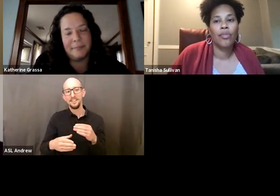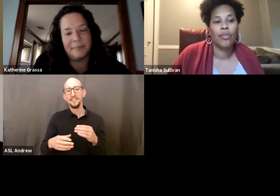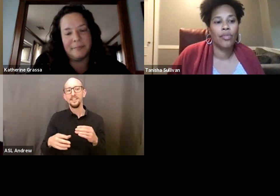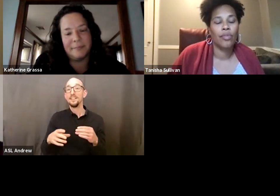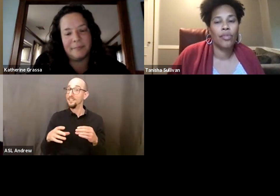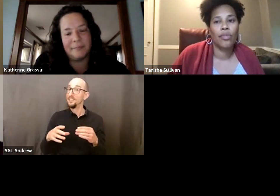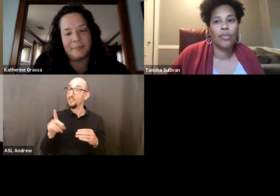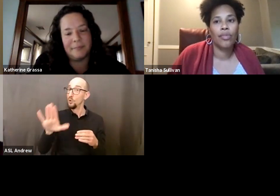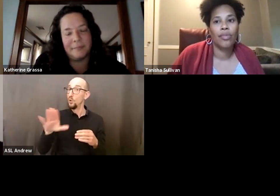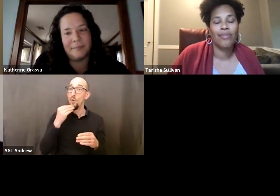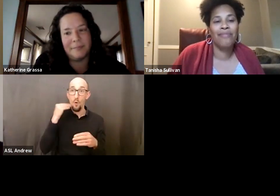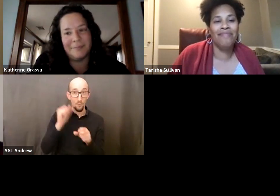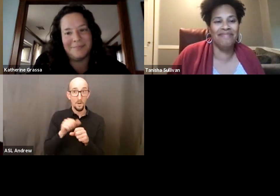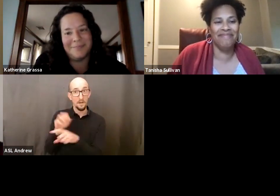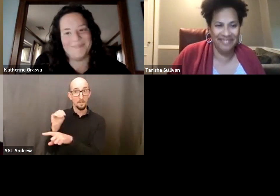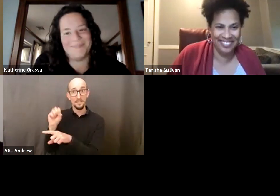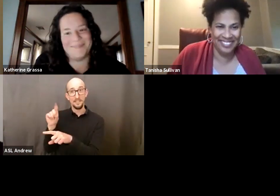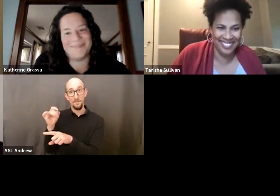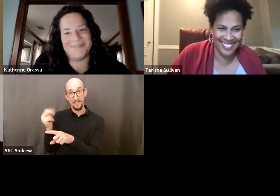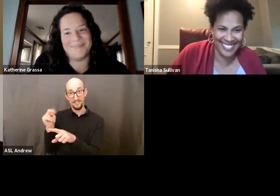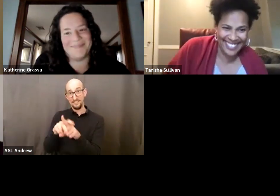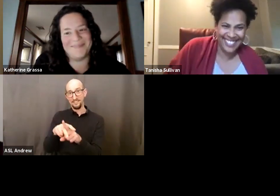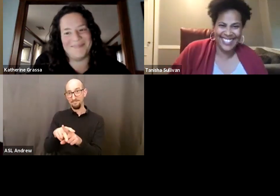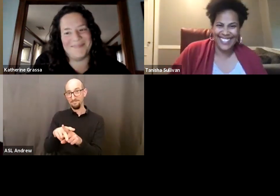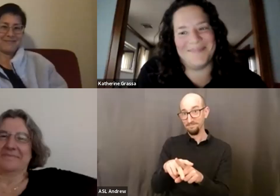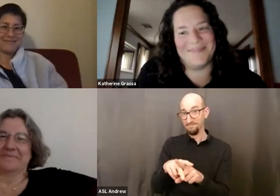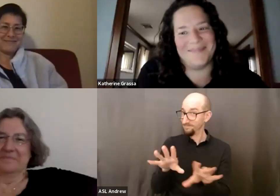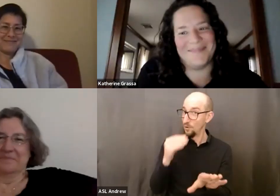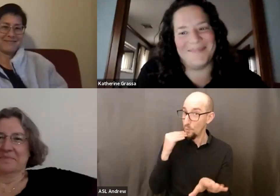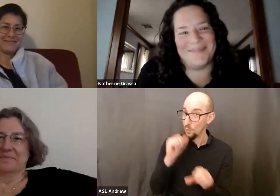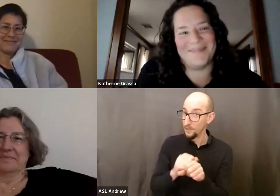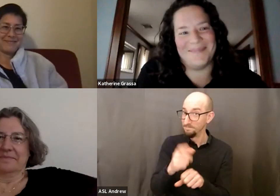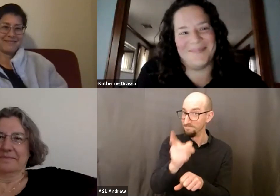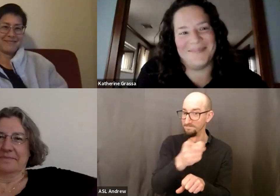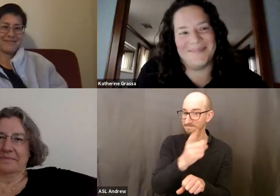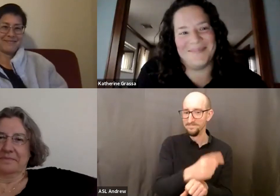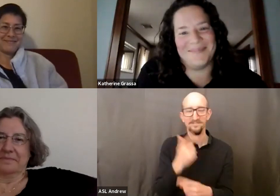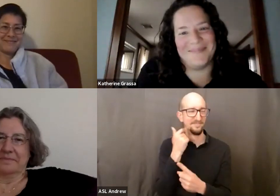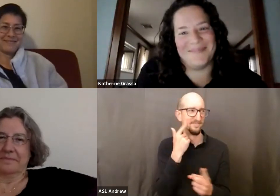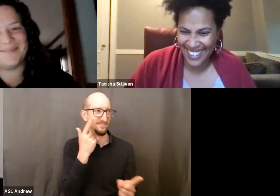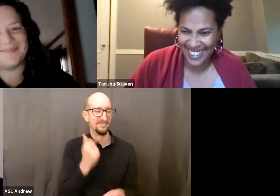lesson that Miss Sullivan gave you.